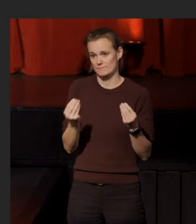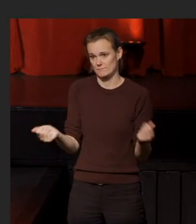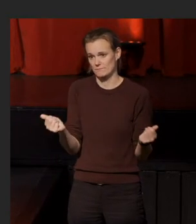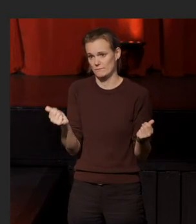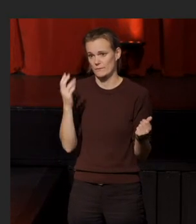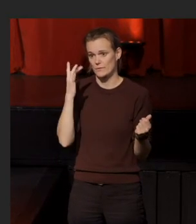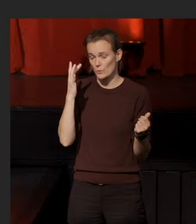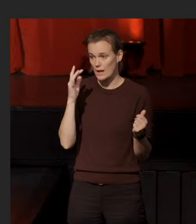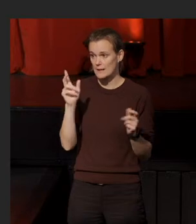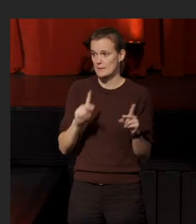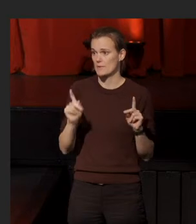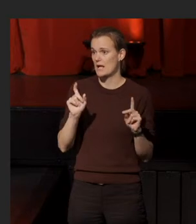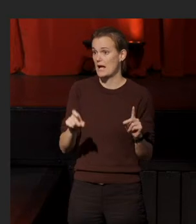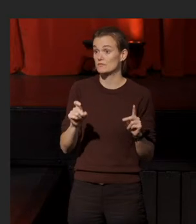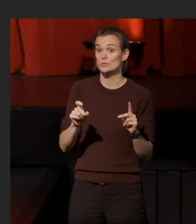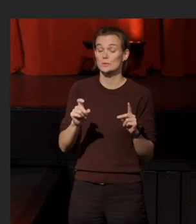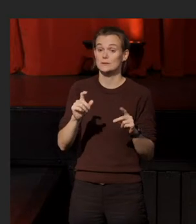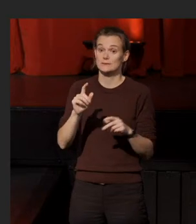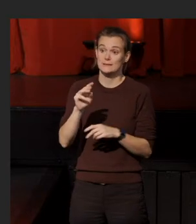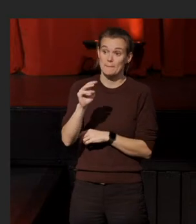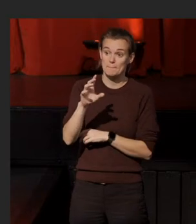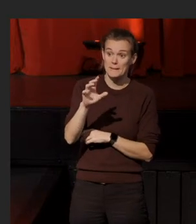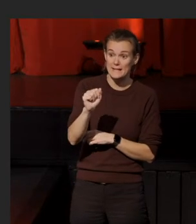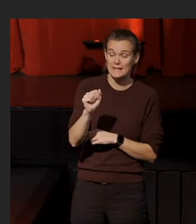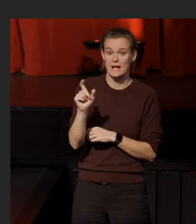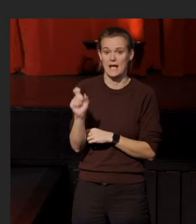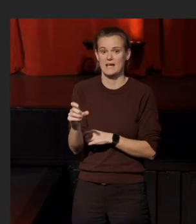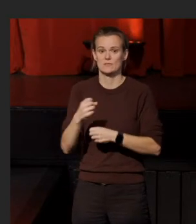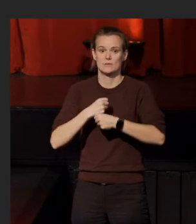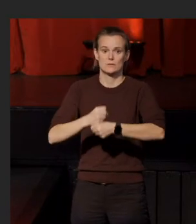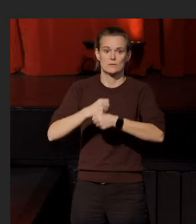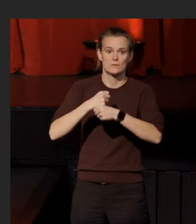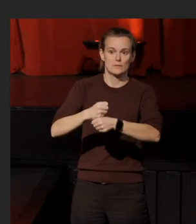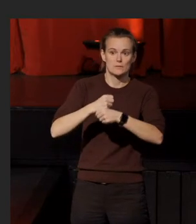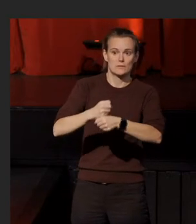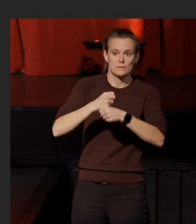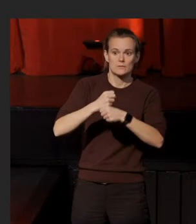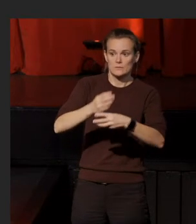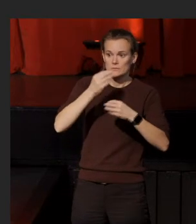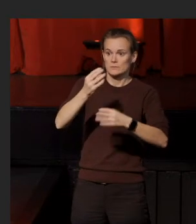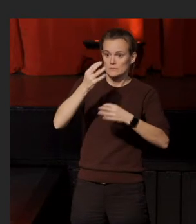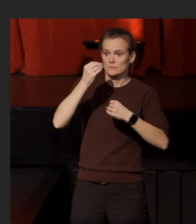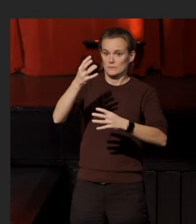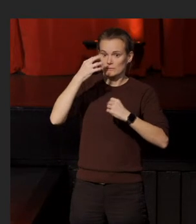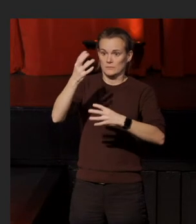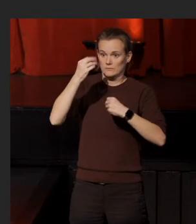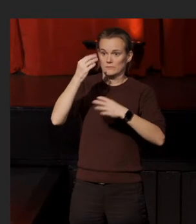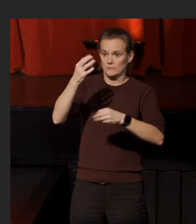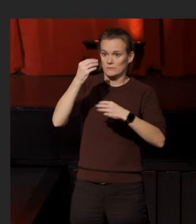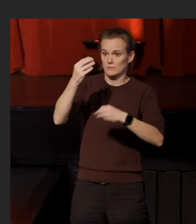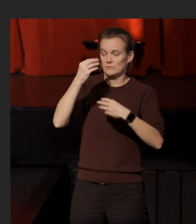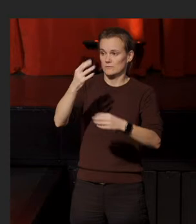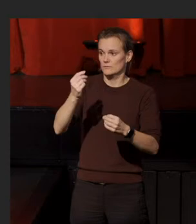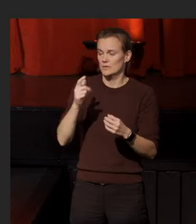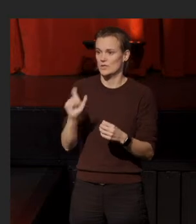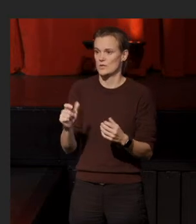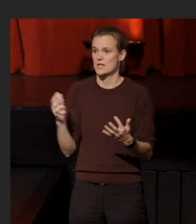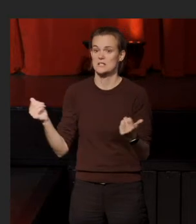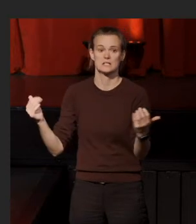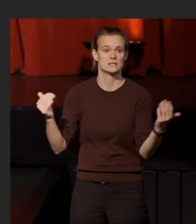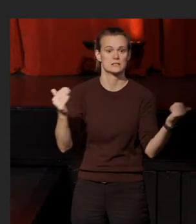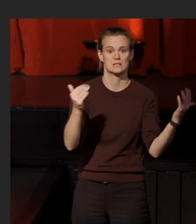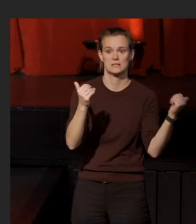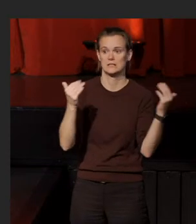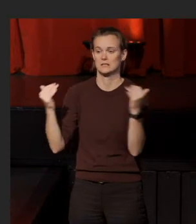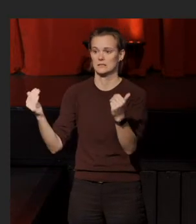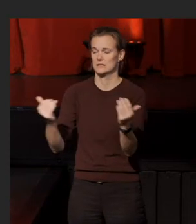produce so much content so quickly, and because that gives them filler content that is dramatic, it's vivid if it's well written,